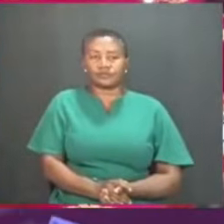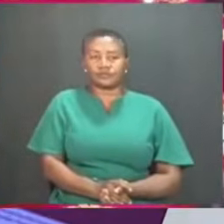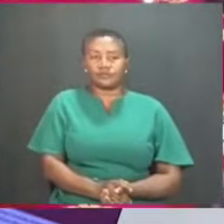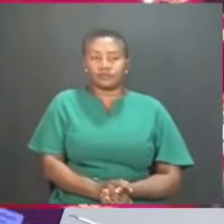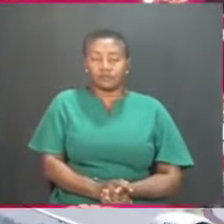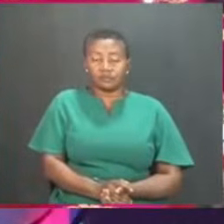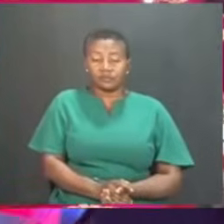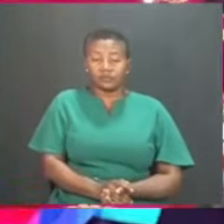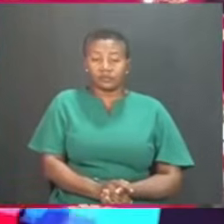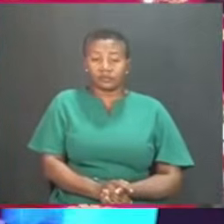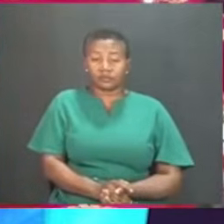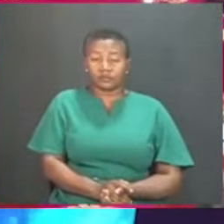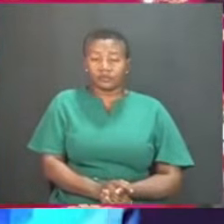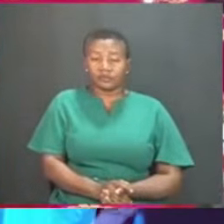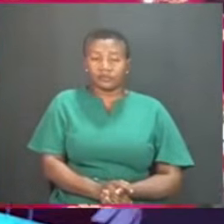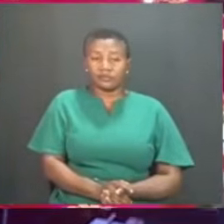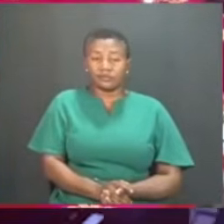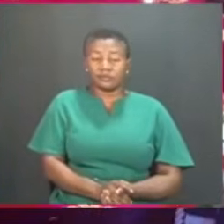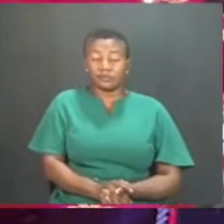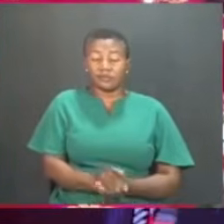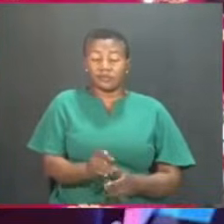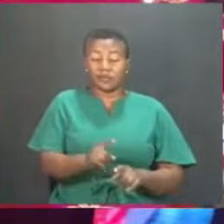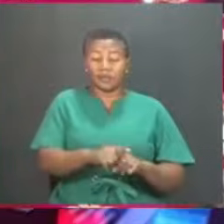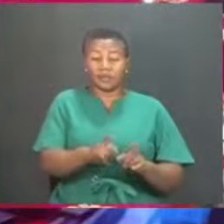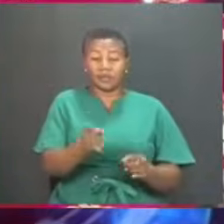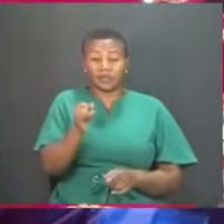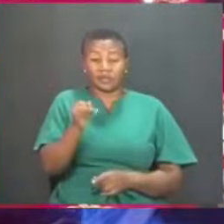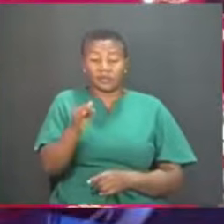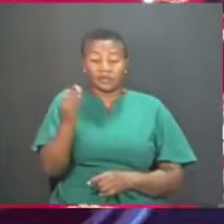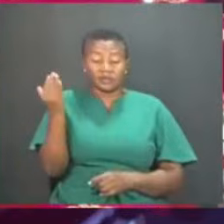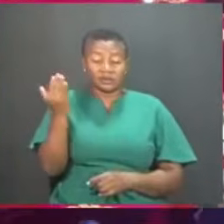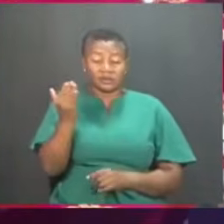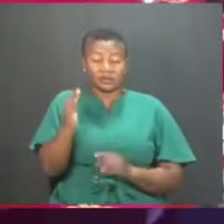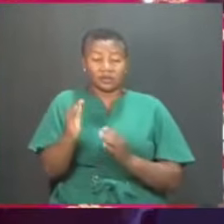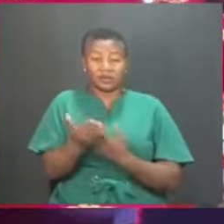But if this statement by a member,